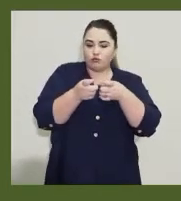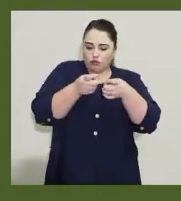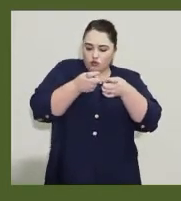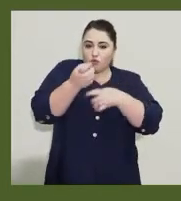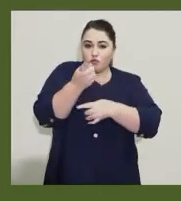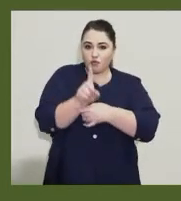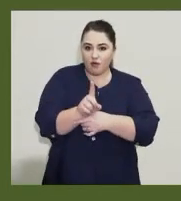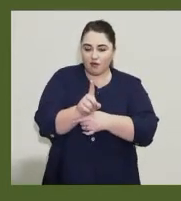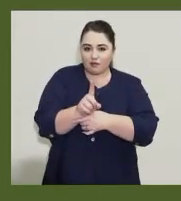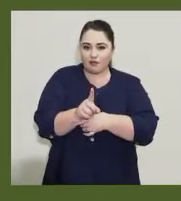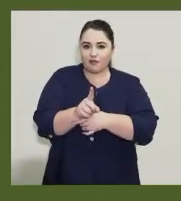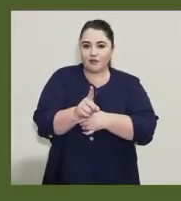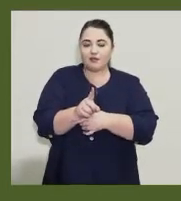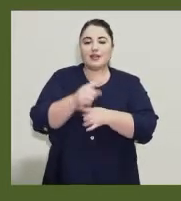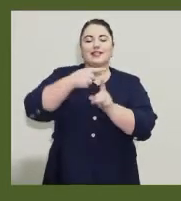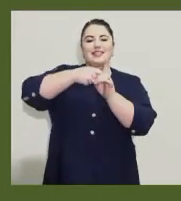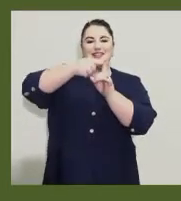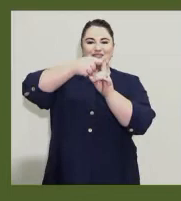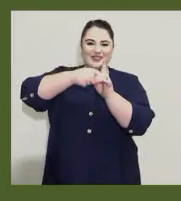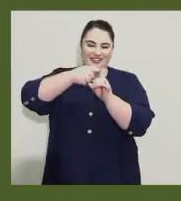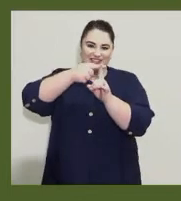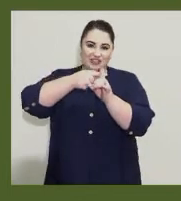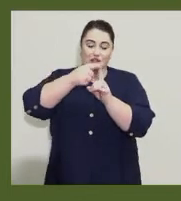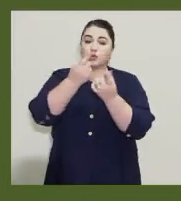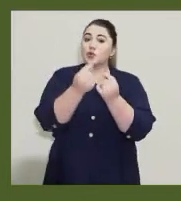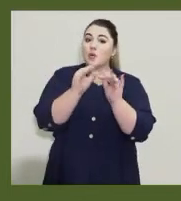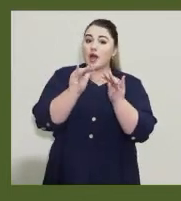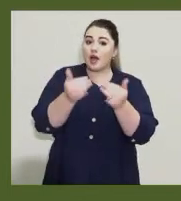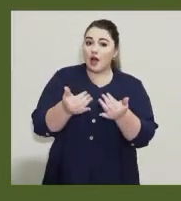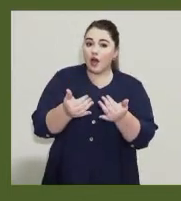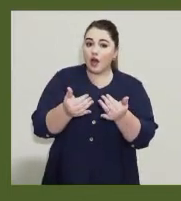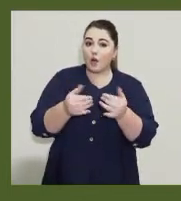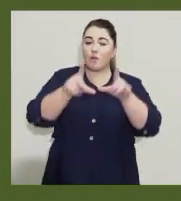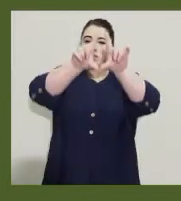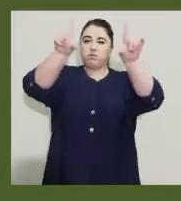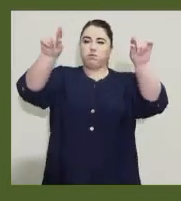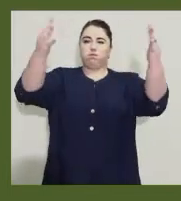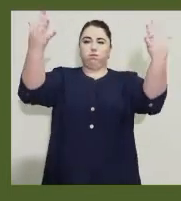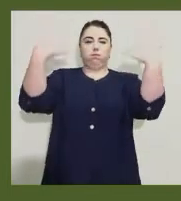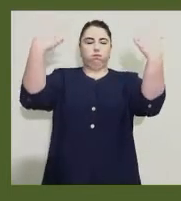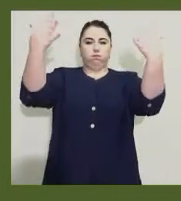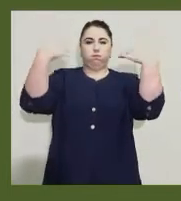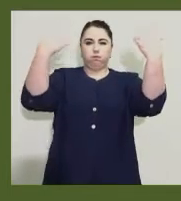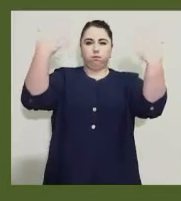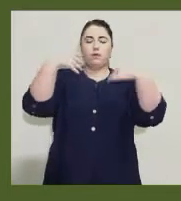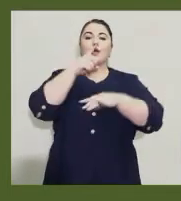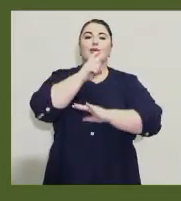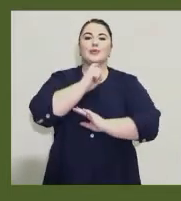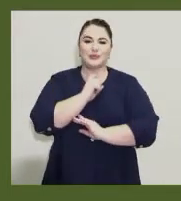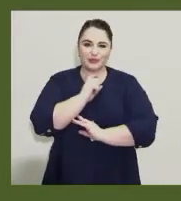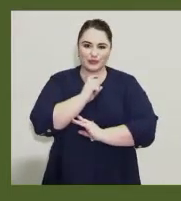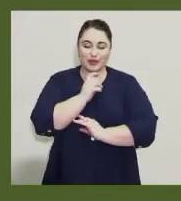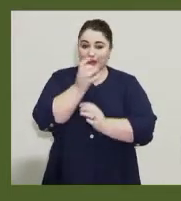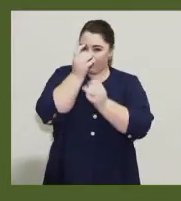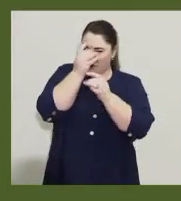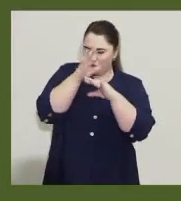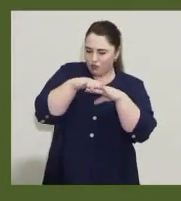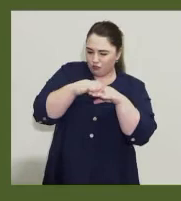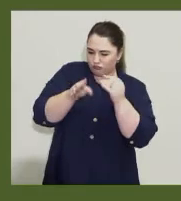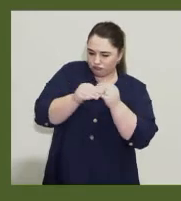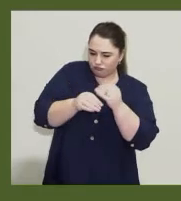he once again controlled. He regulated the what? The temperature by using an